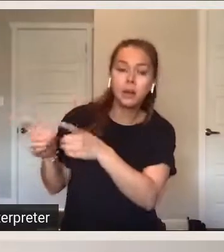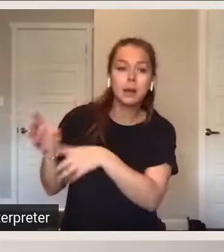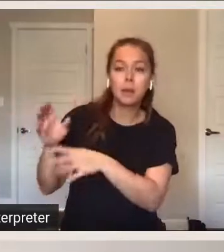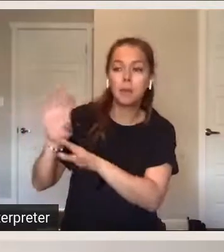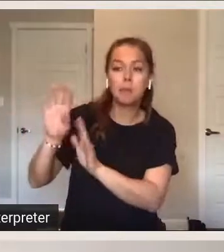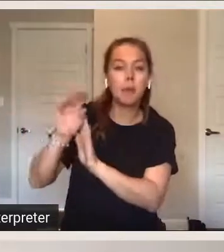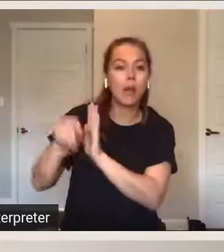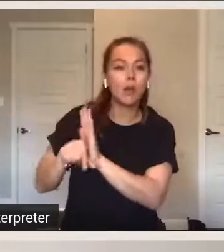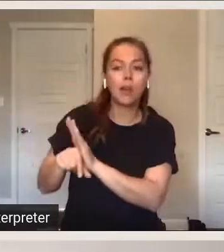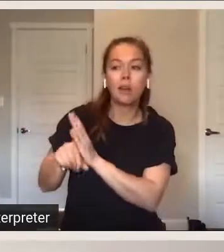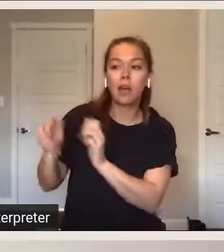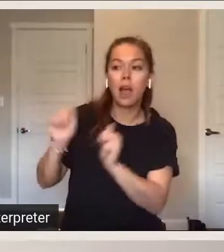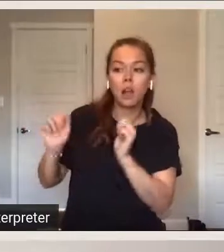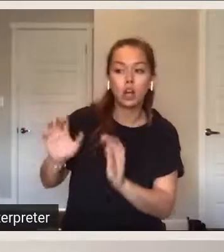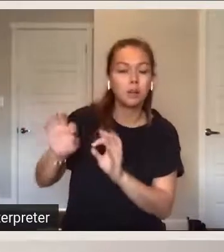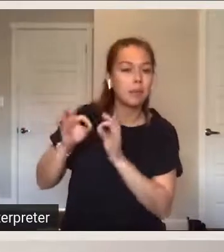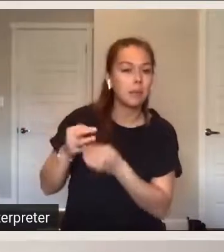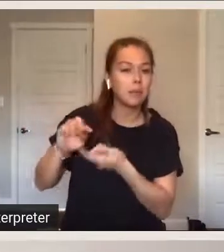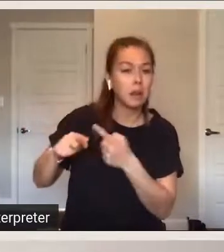members?